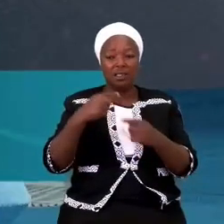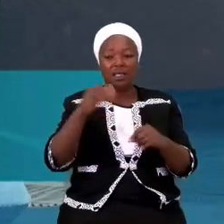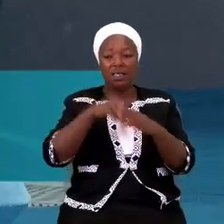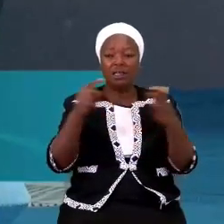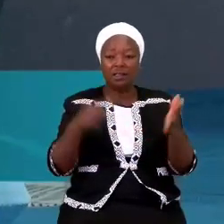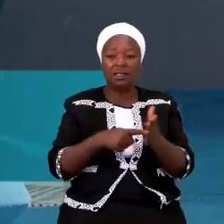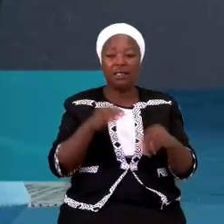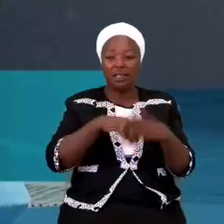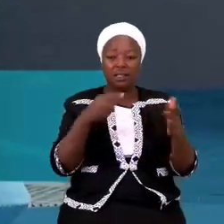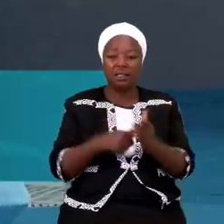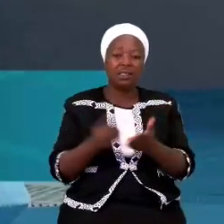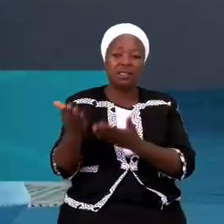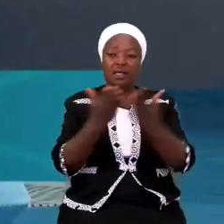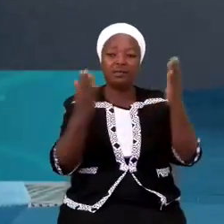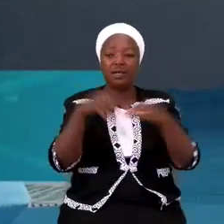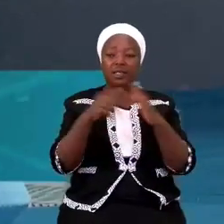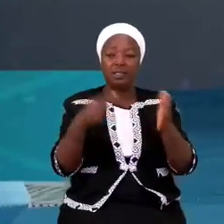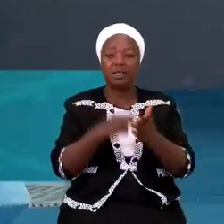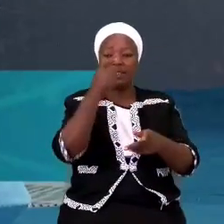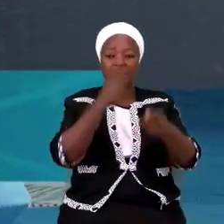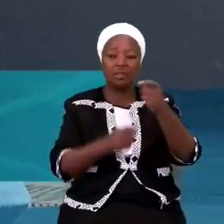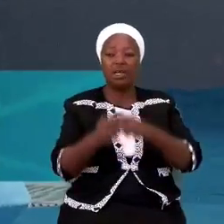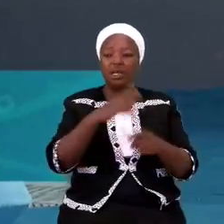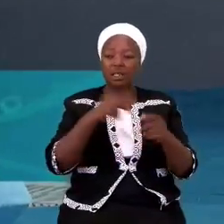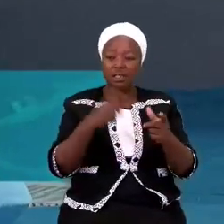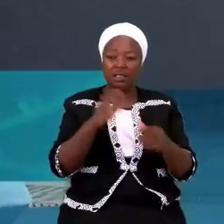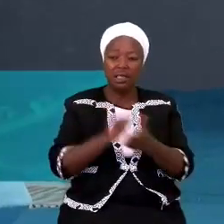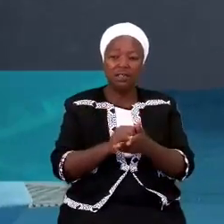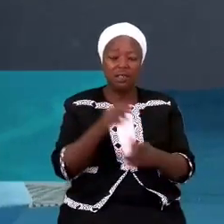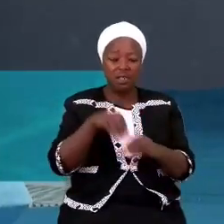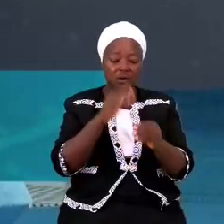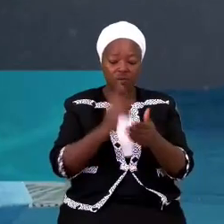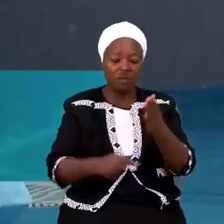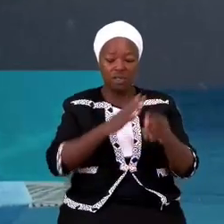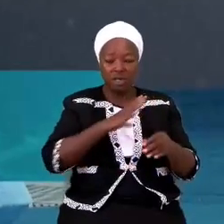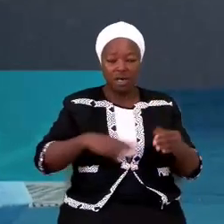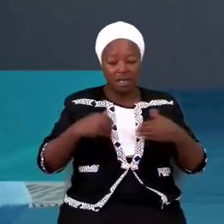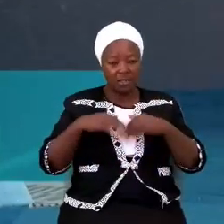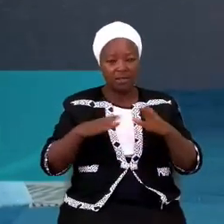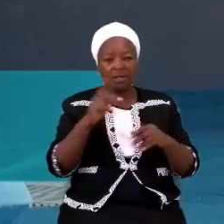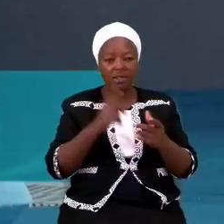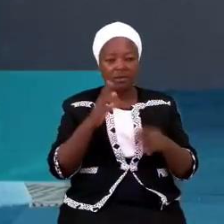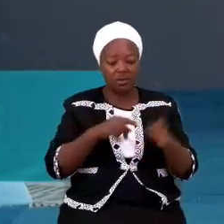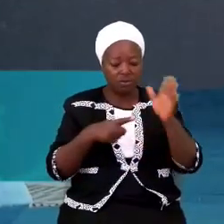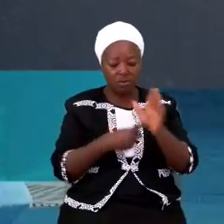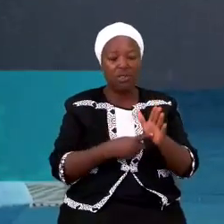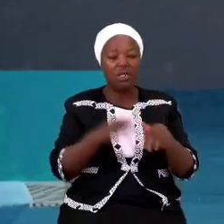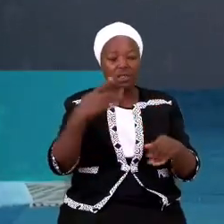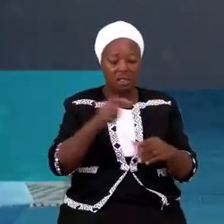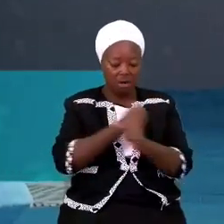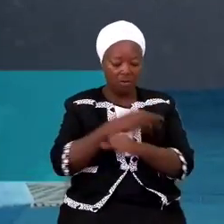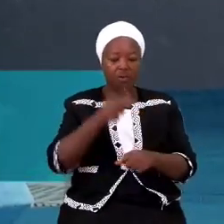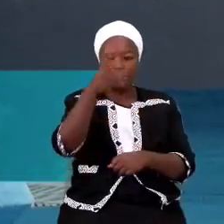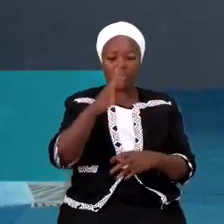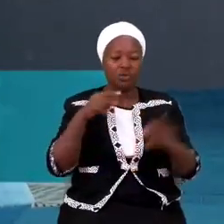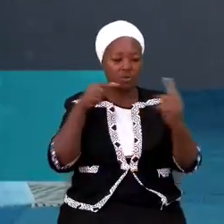manifested the love of God toward us, because that God sent his only begotten